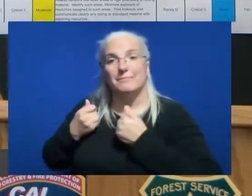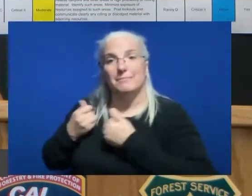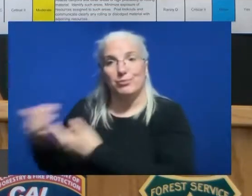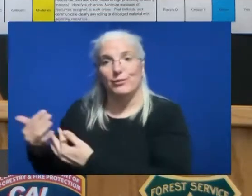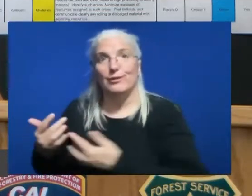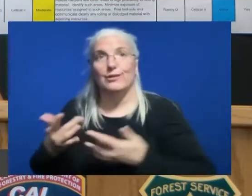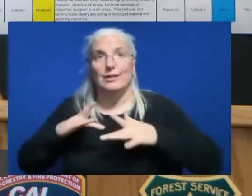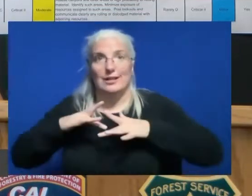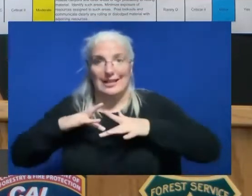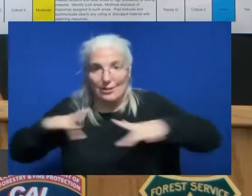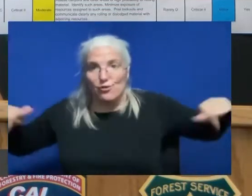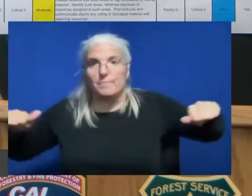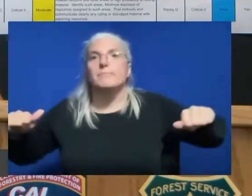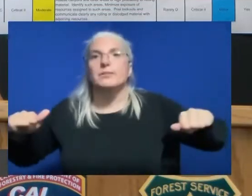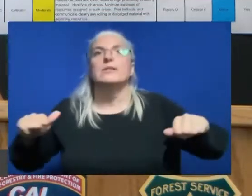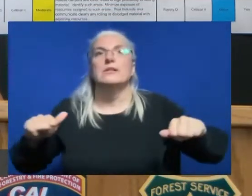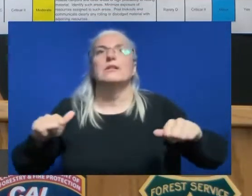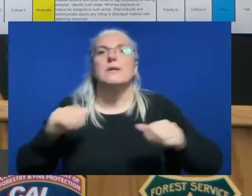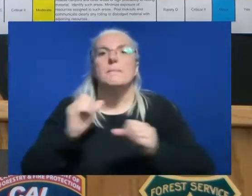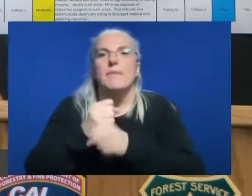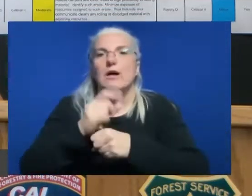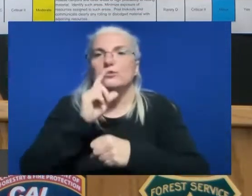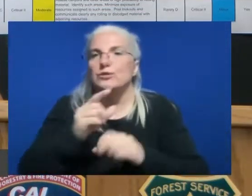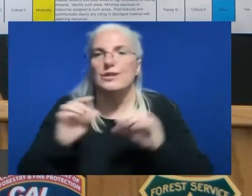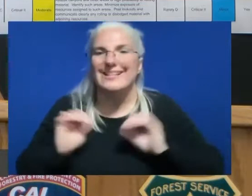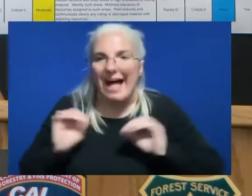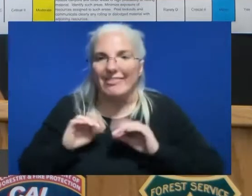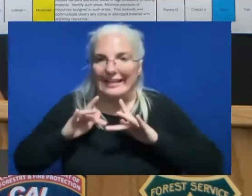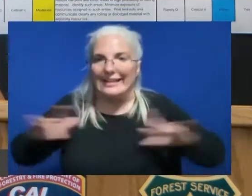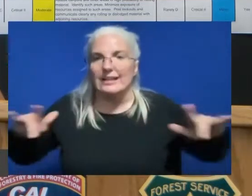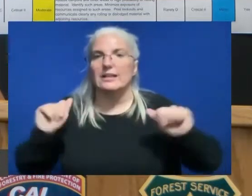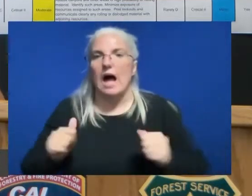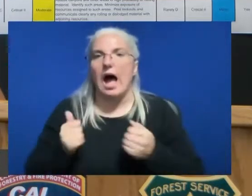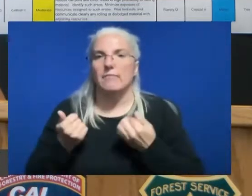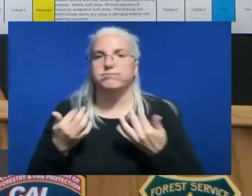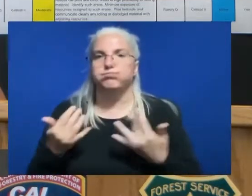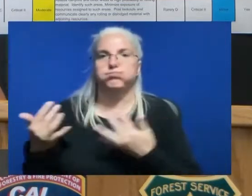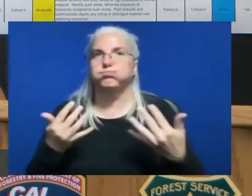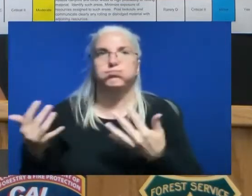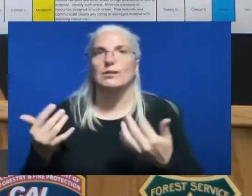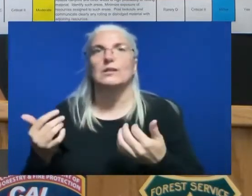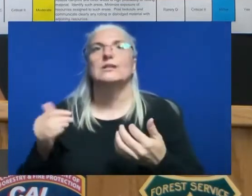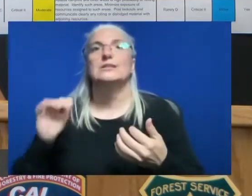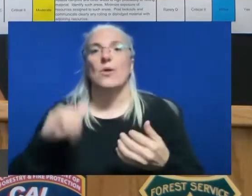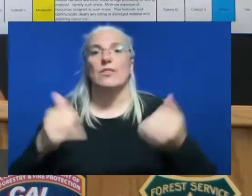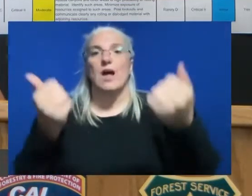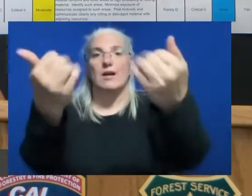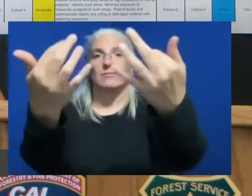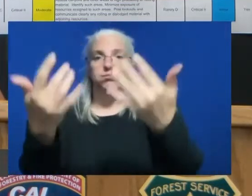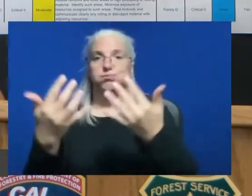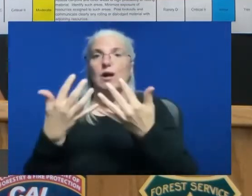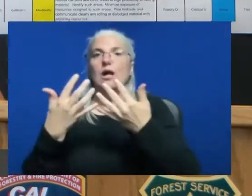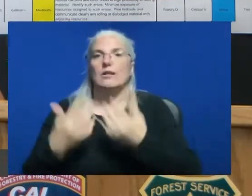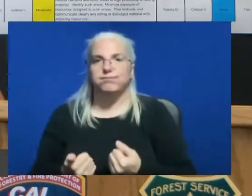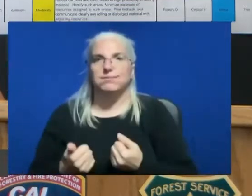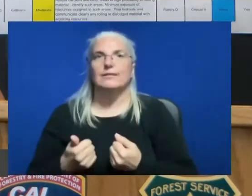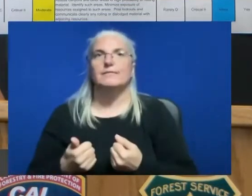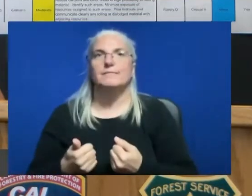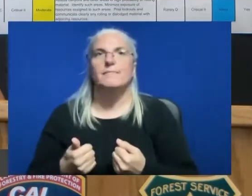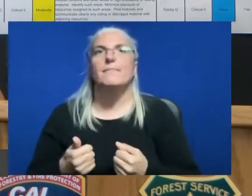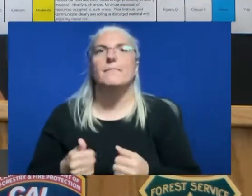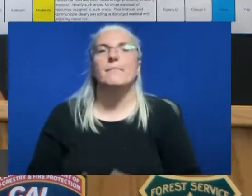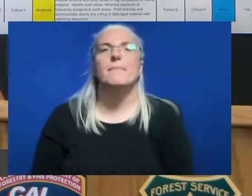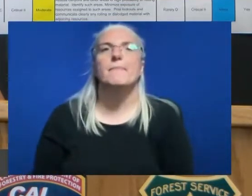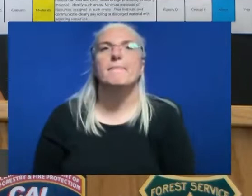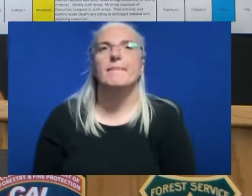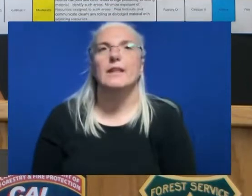we can't hold the line. So one of the tools we use is we will put fire on the ground. We'll use fire to fight fire. We'll put fire